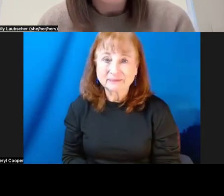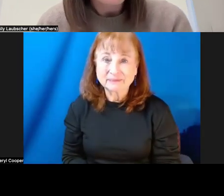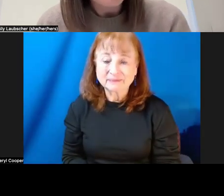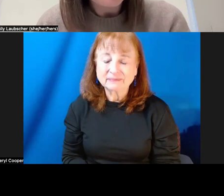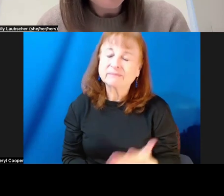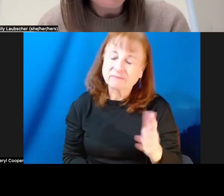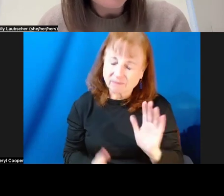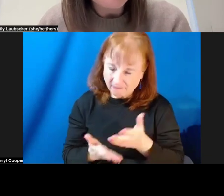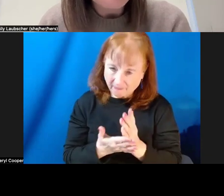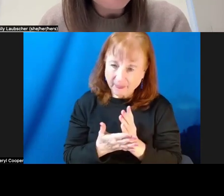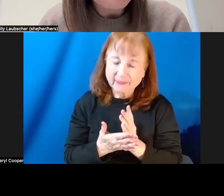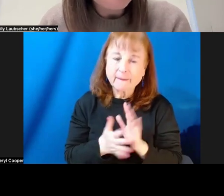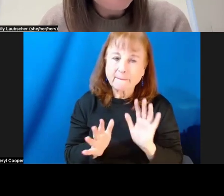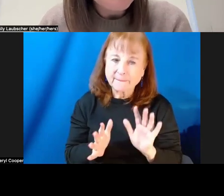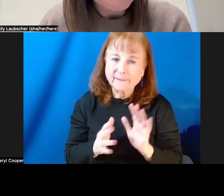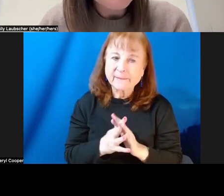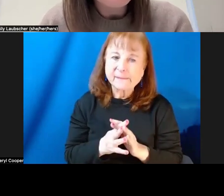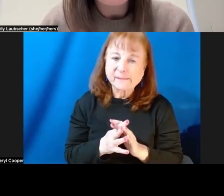All right, so